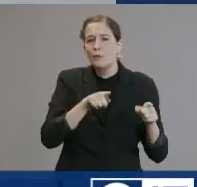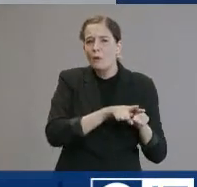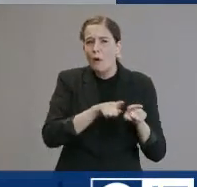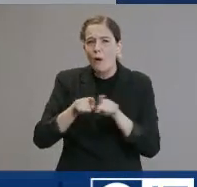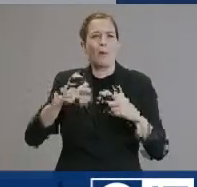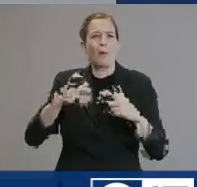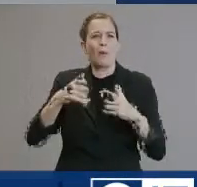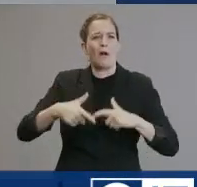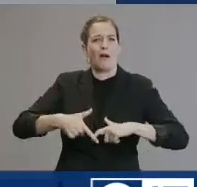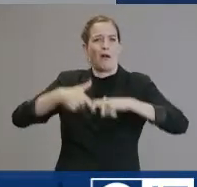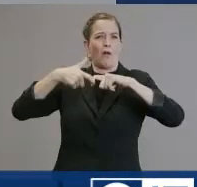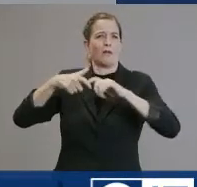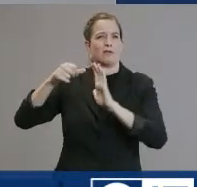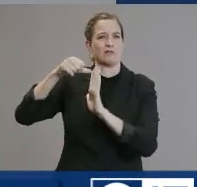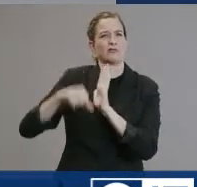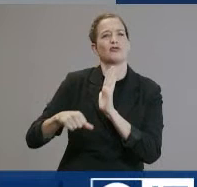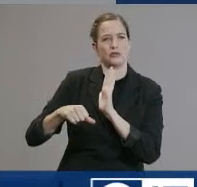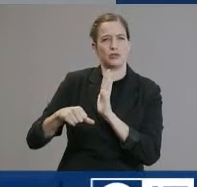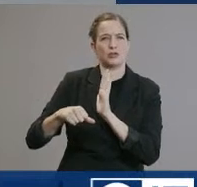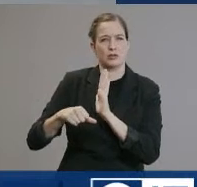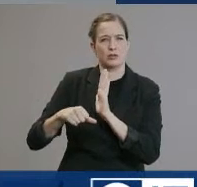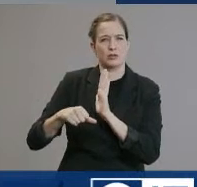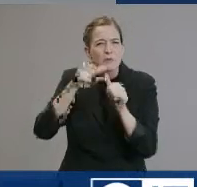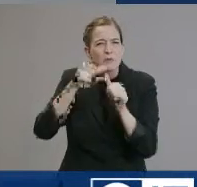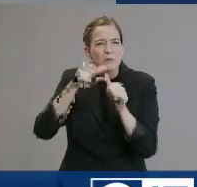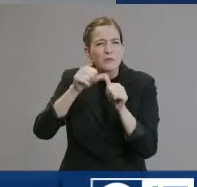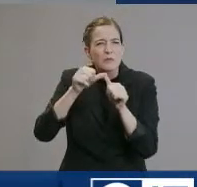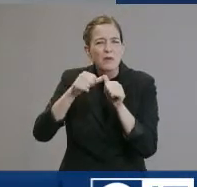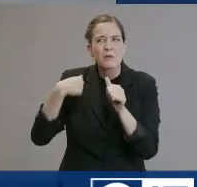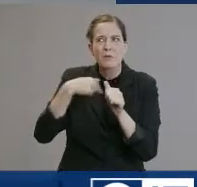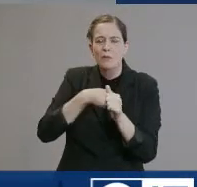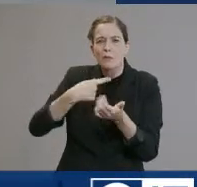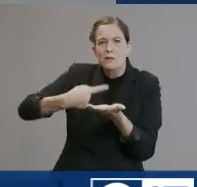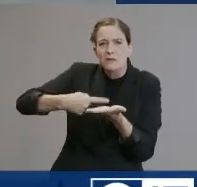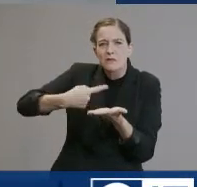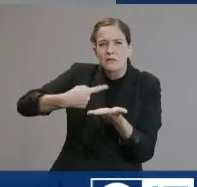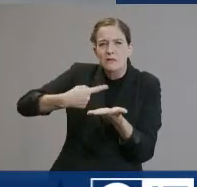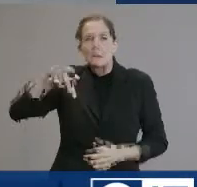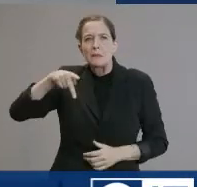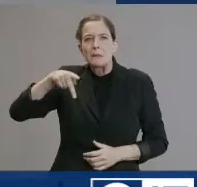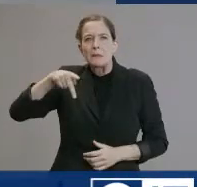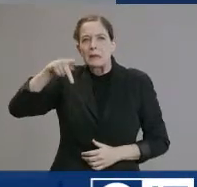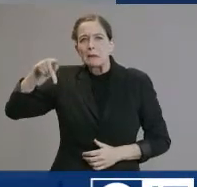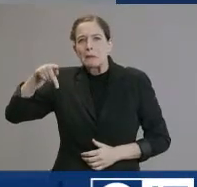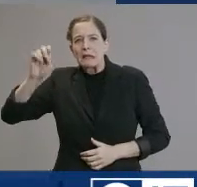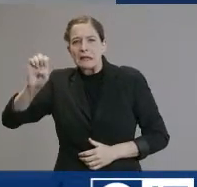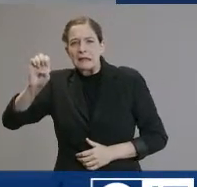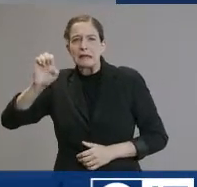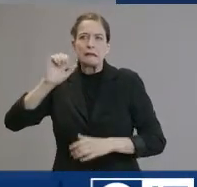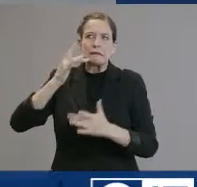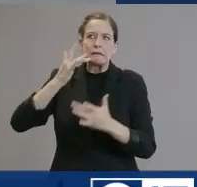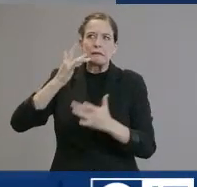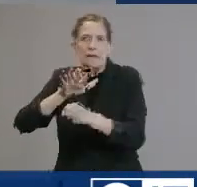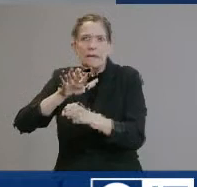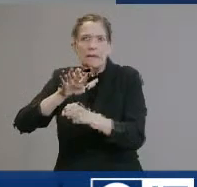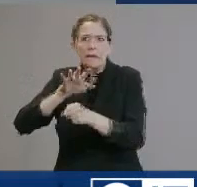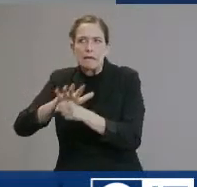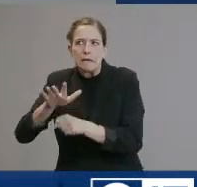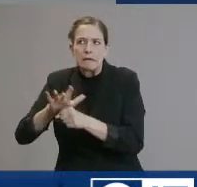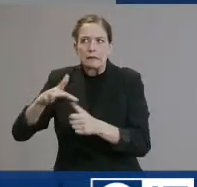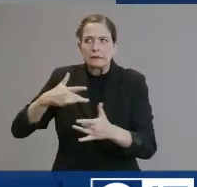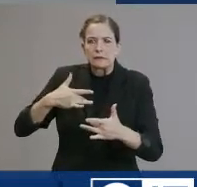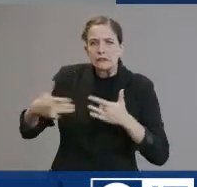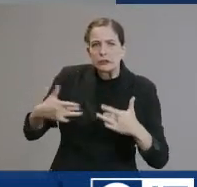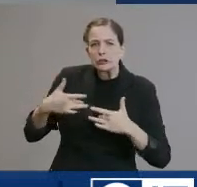around personal protective equipment. There was a real concern around the shortage of that, and that happened